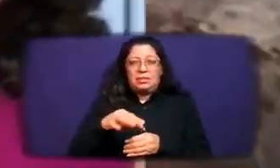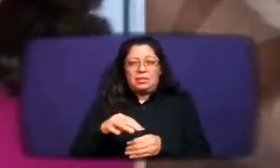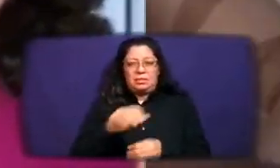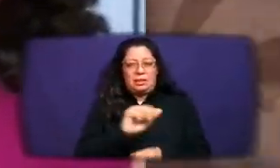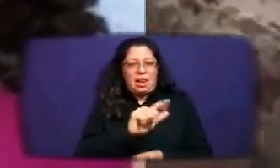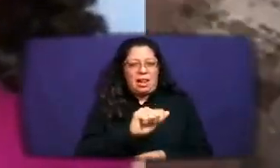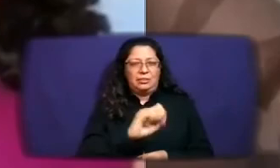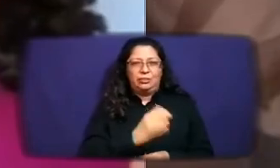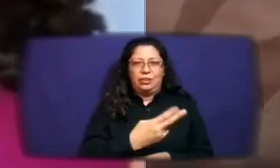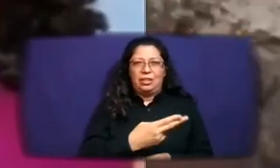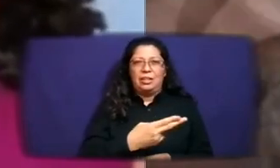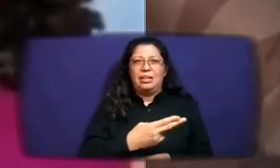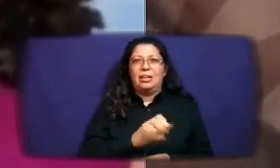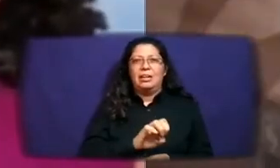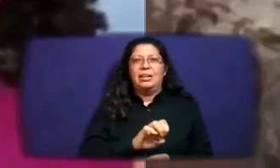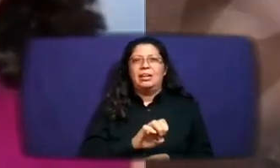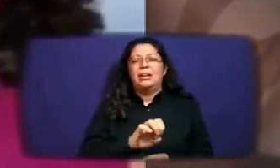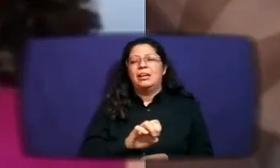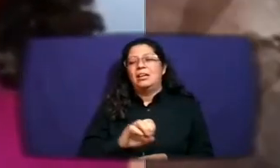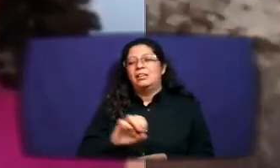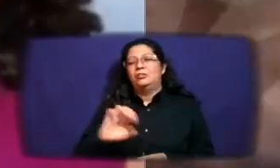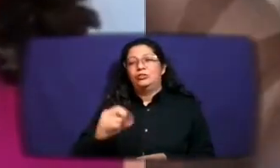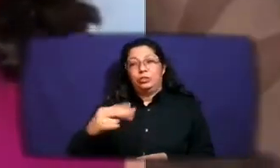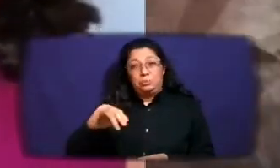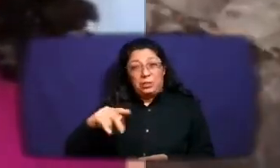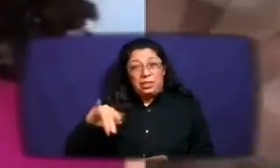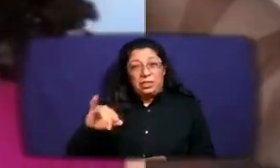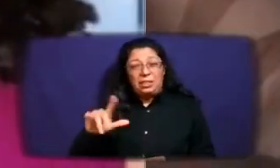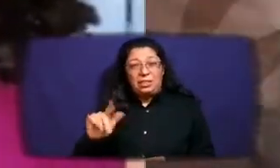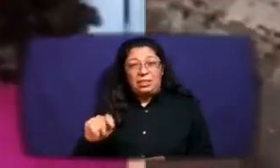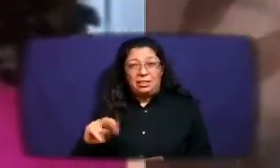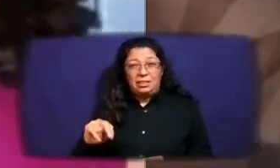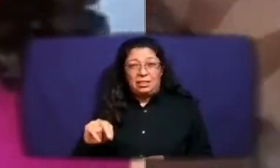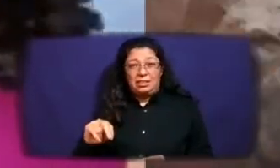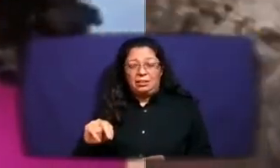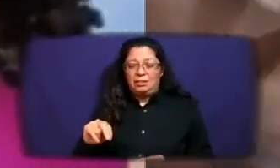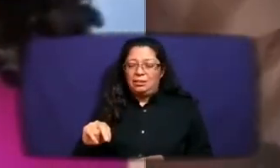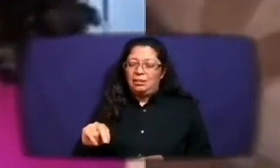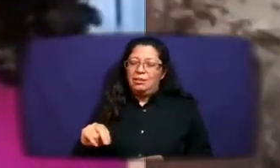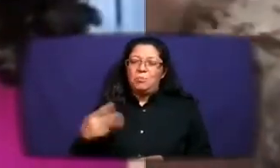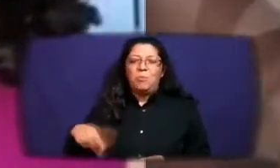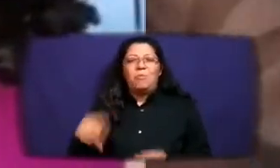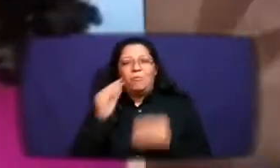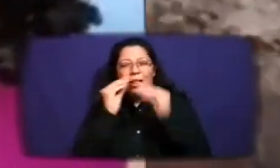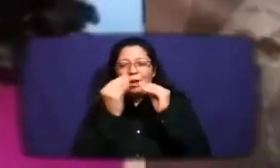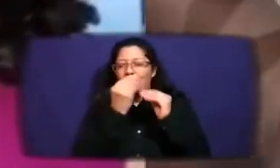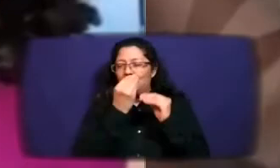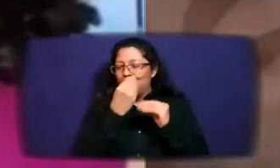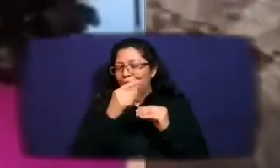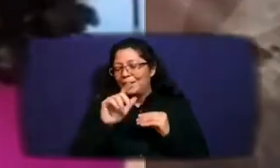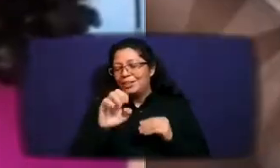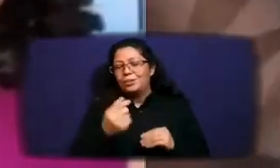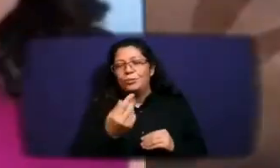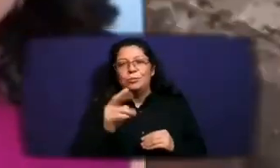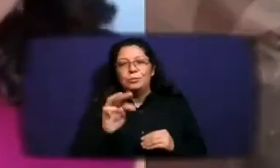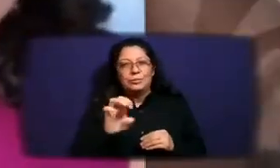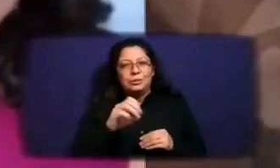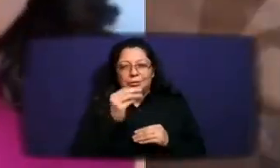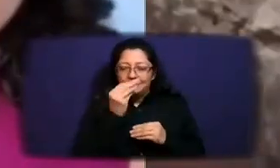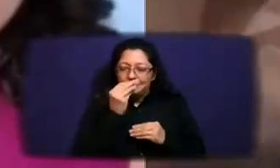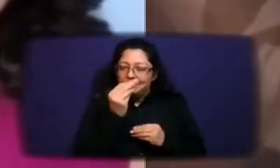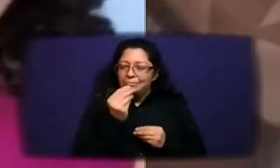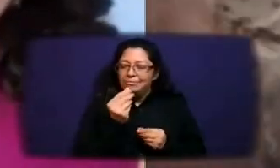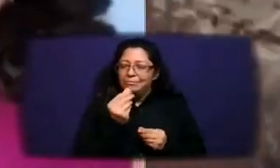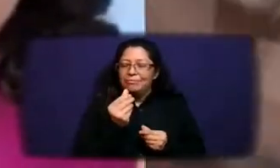Alache and chipilin, purple flowers, rich legumes. We didn't